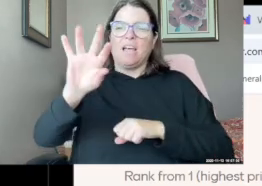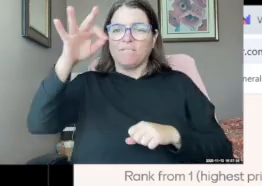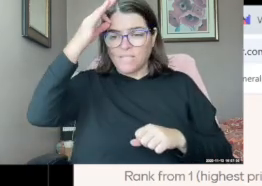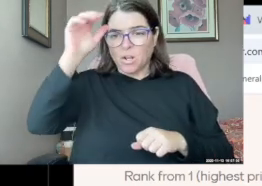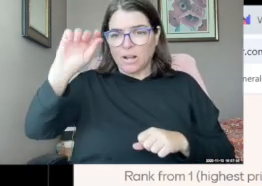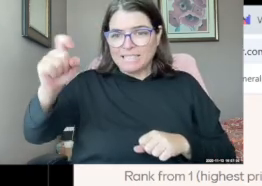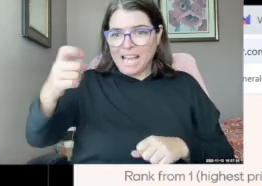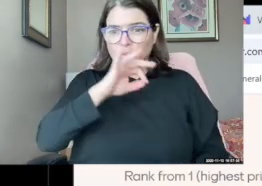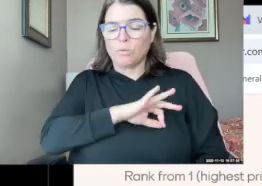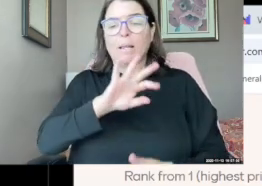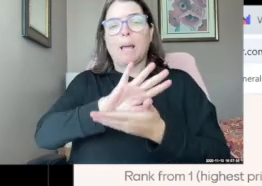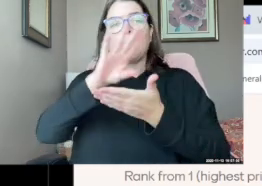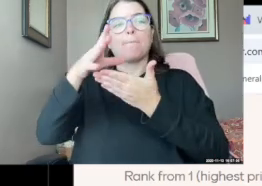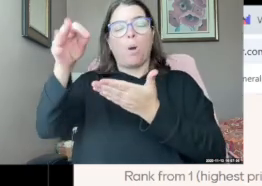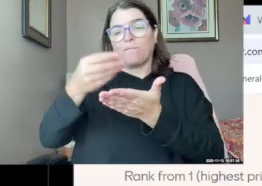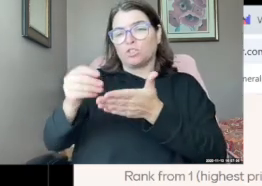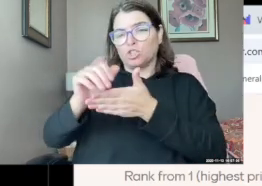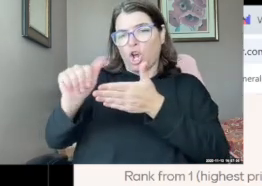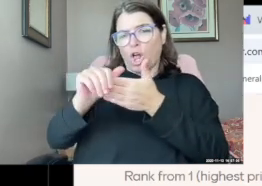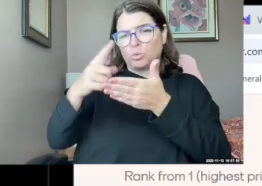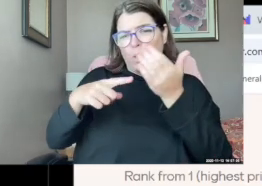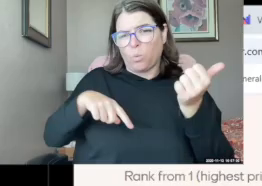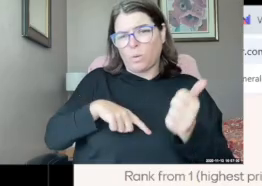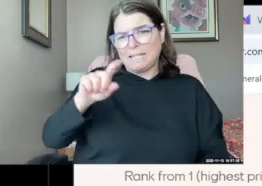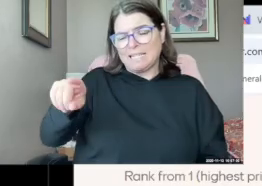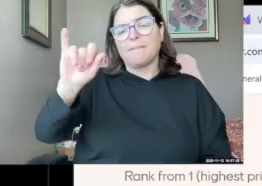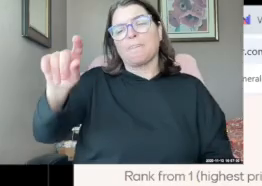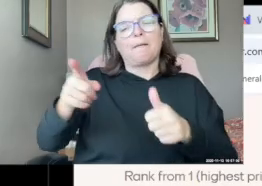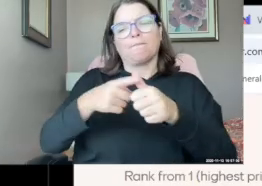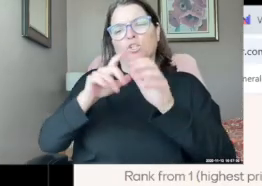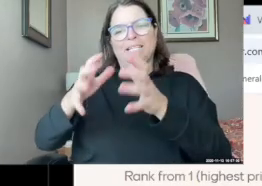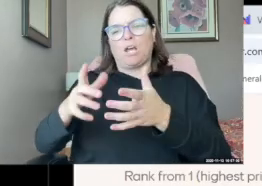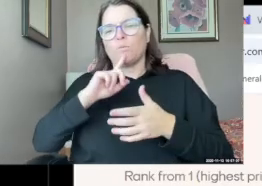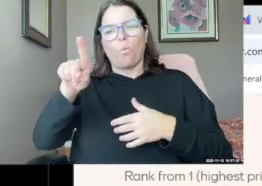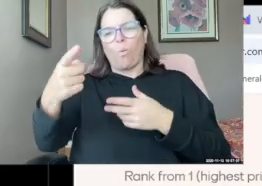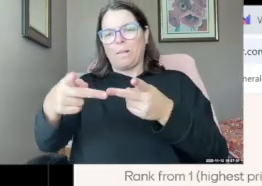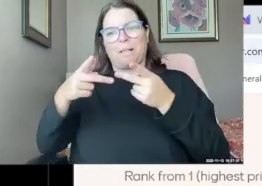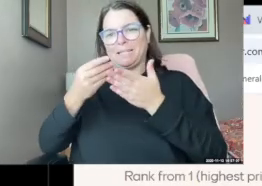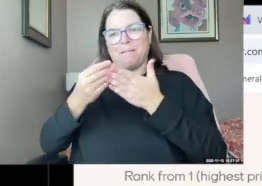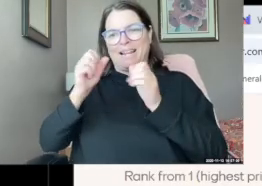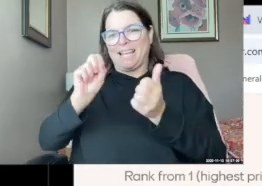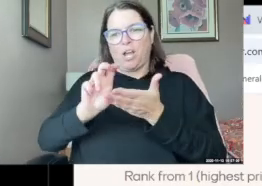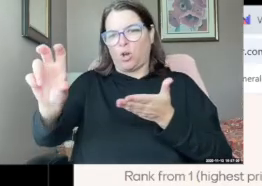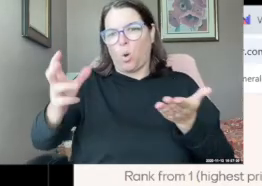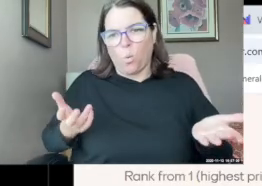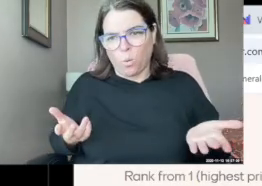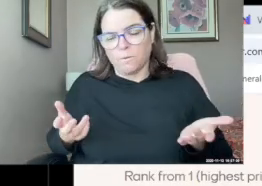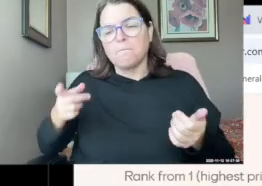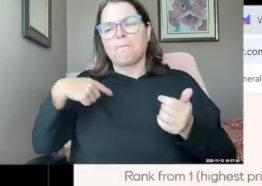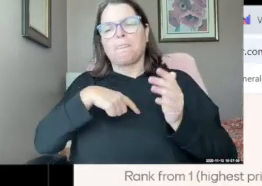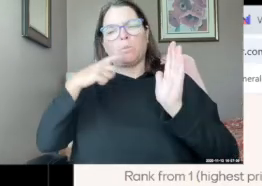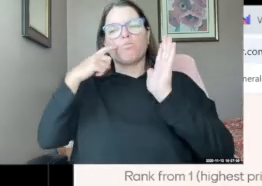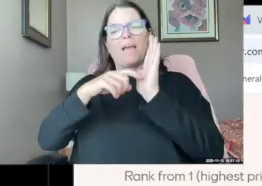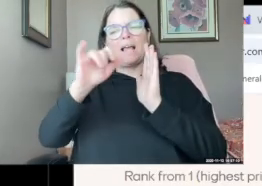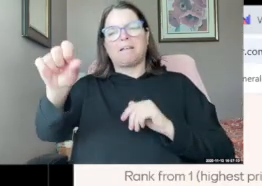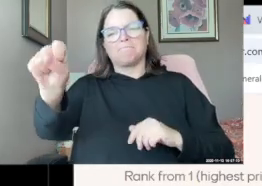to adjust our methodology to account for backfilling the federal tax credit, the amount of dollars needed would, like that first category, that's